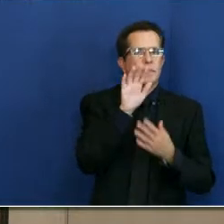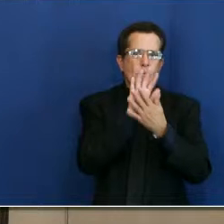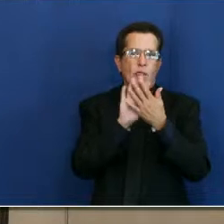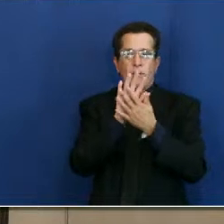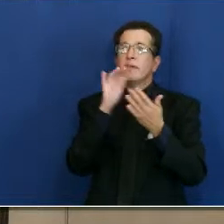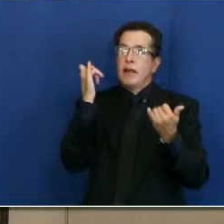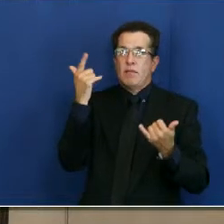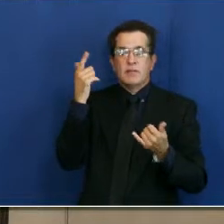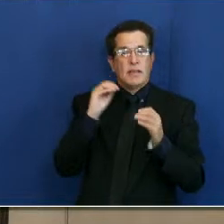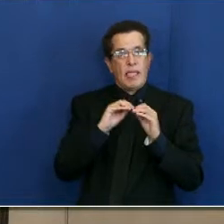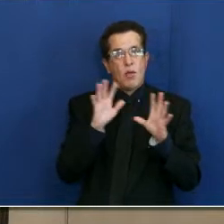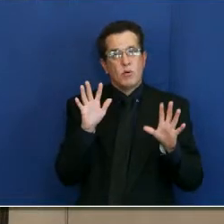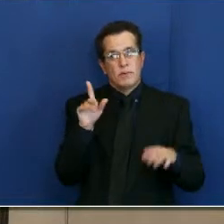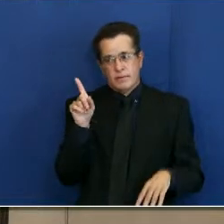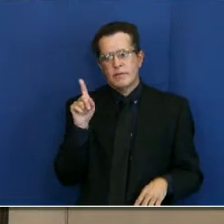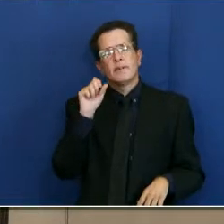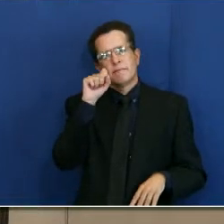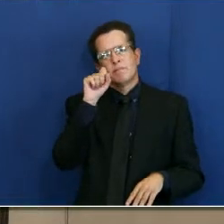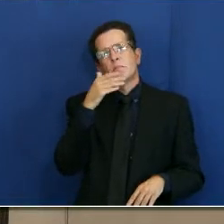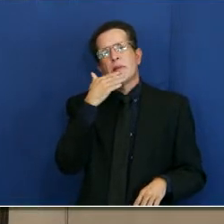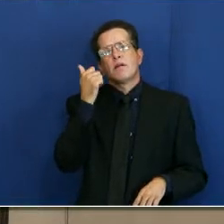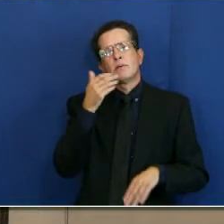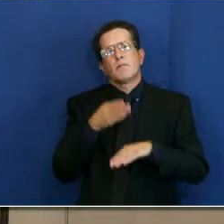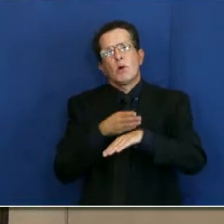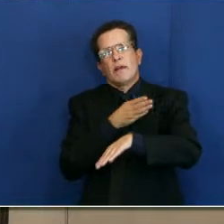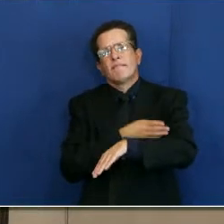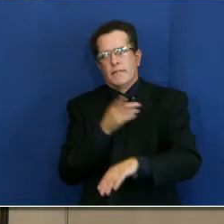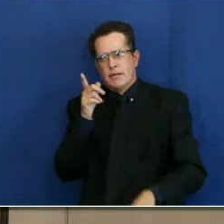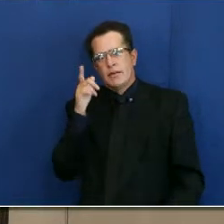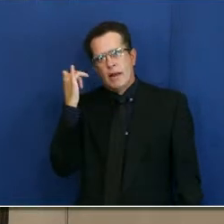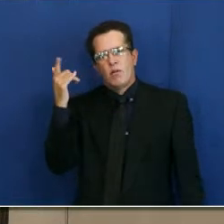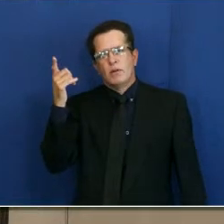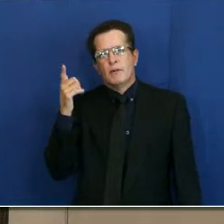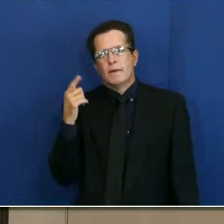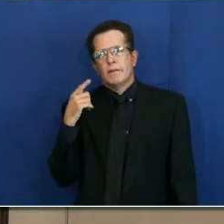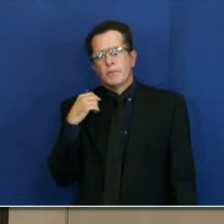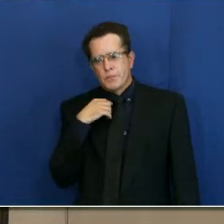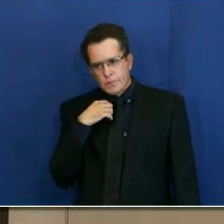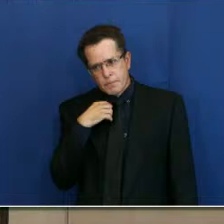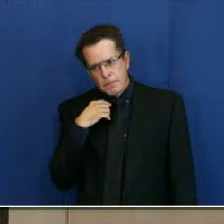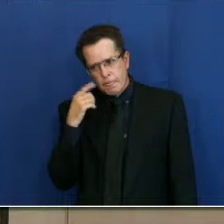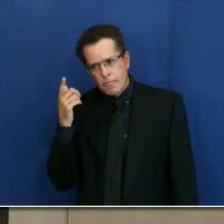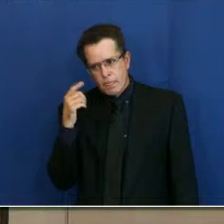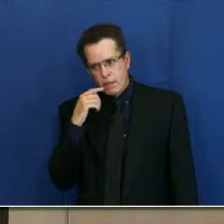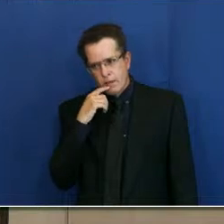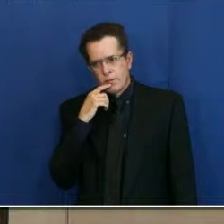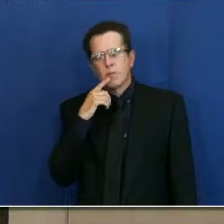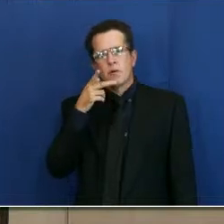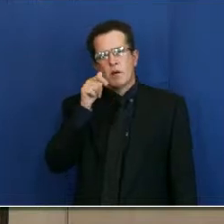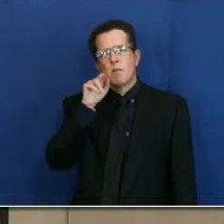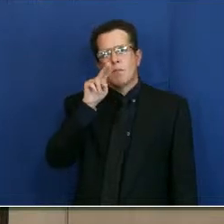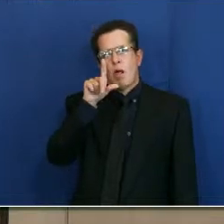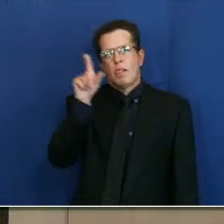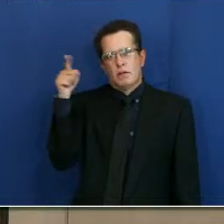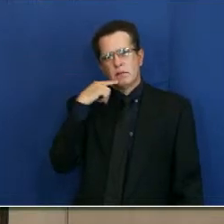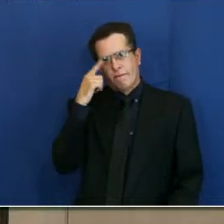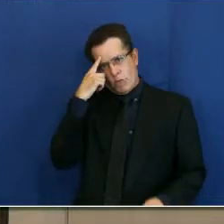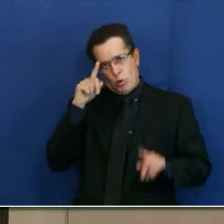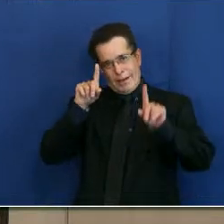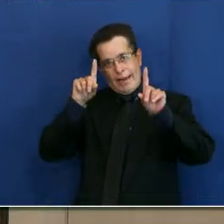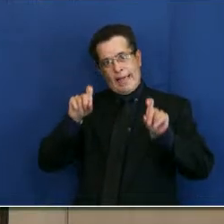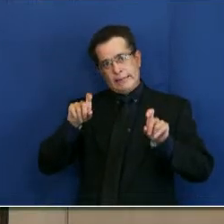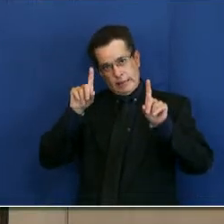now? Yes, very good. Okay, I'll speak up. So in regarding the Ped East new testing center that